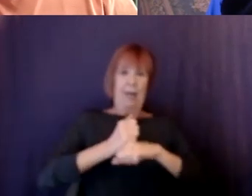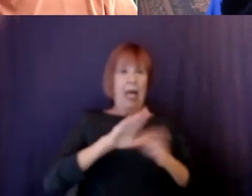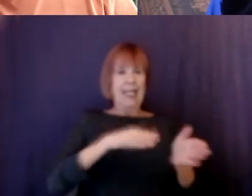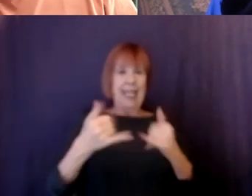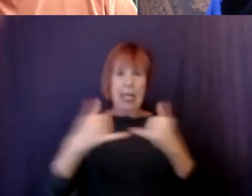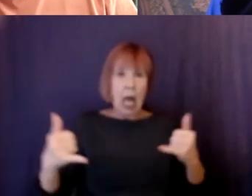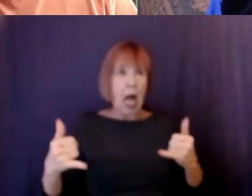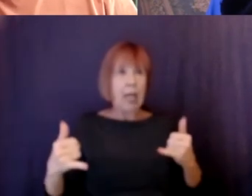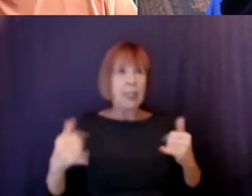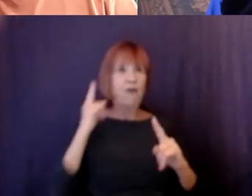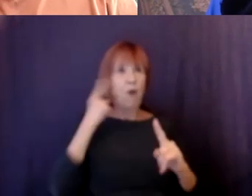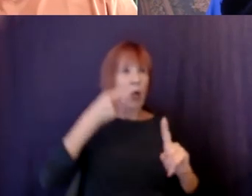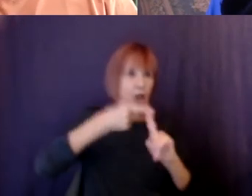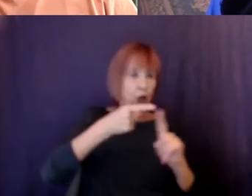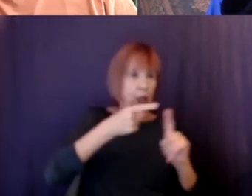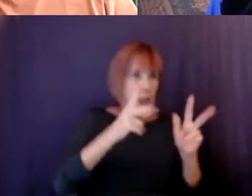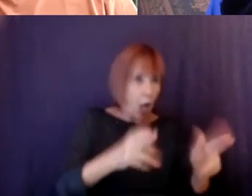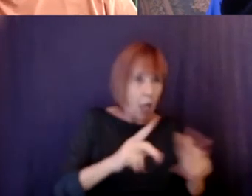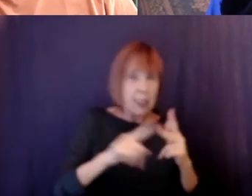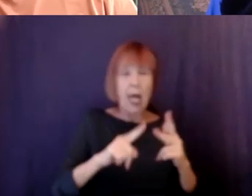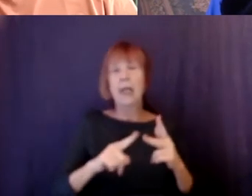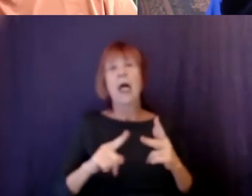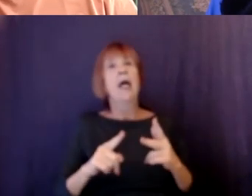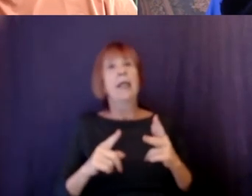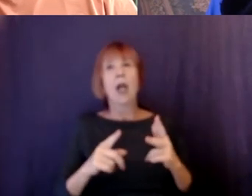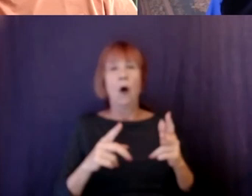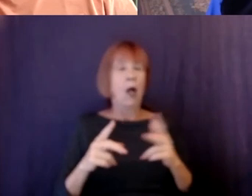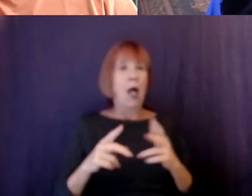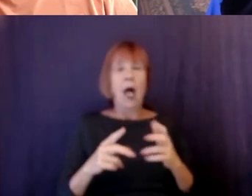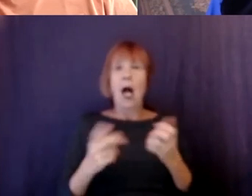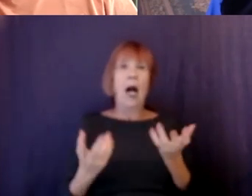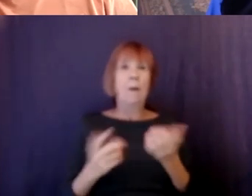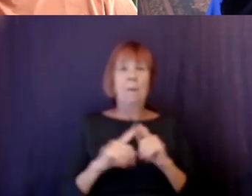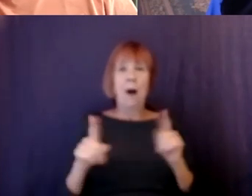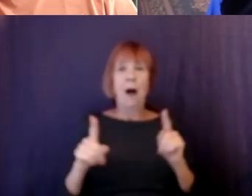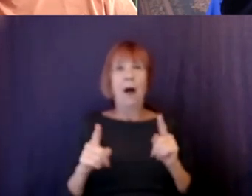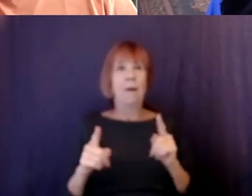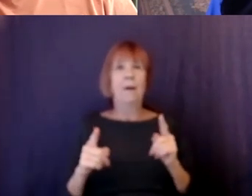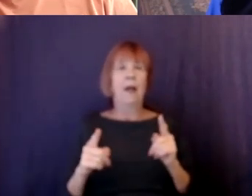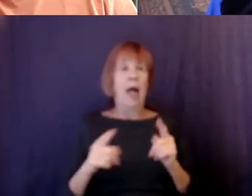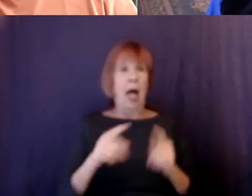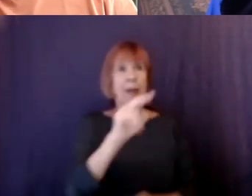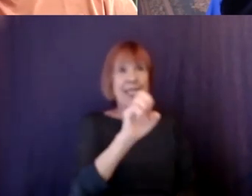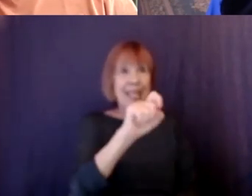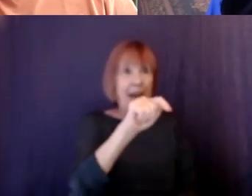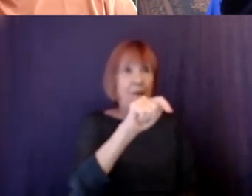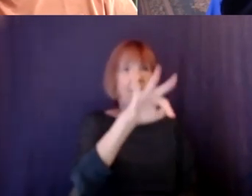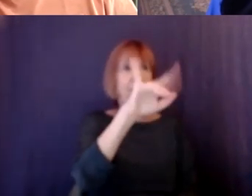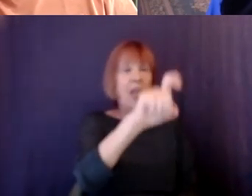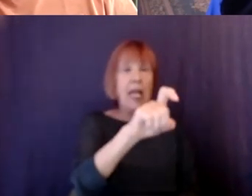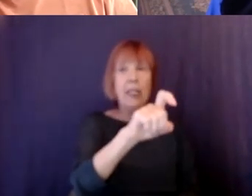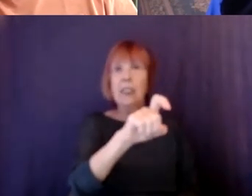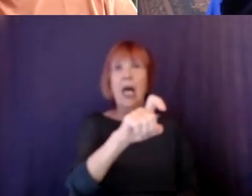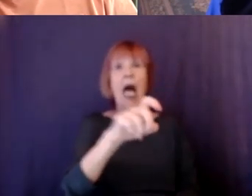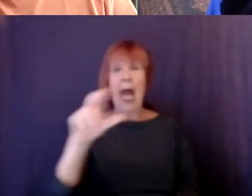to length and such, and everybody at Netflix and everybody at Higher Ground, they were all wonderful. They